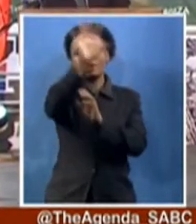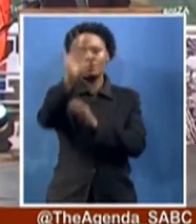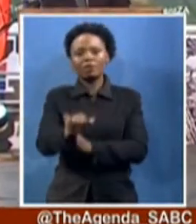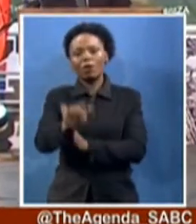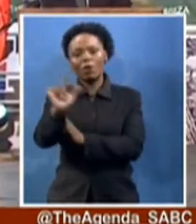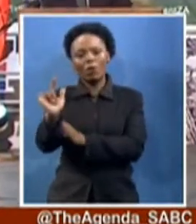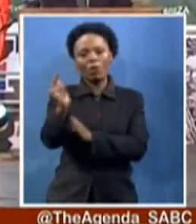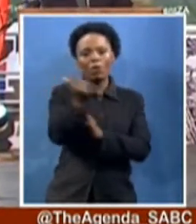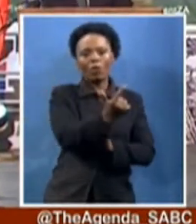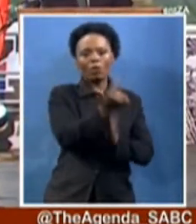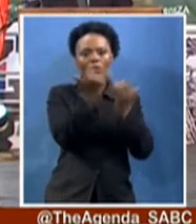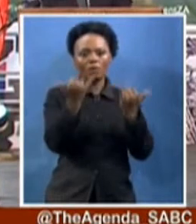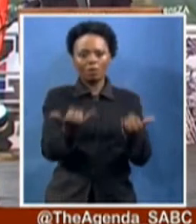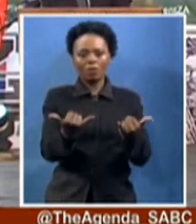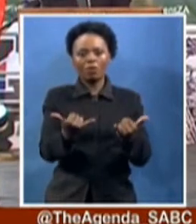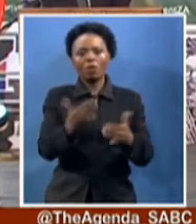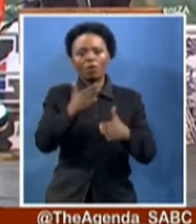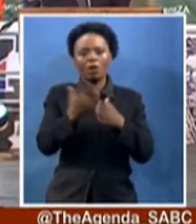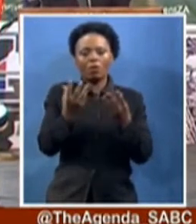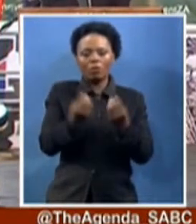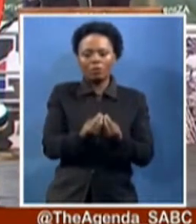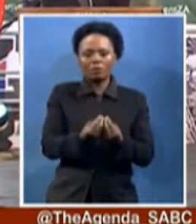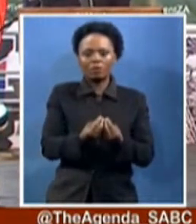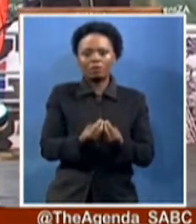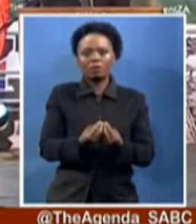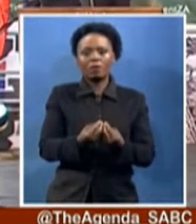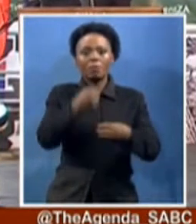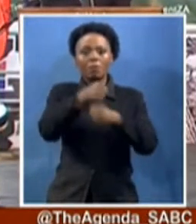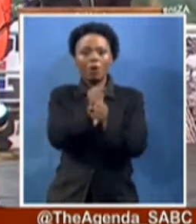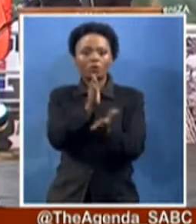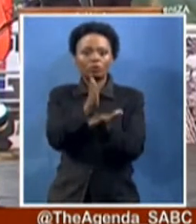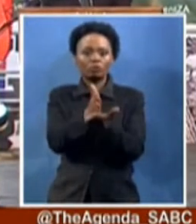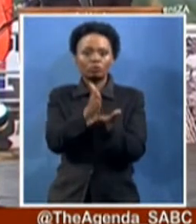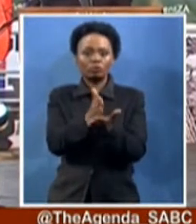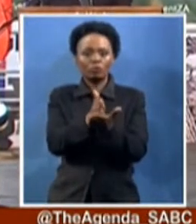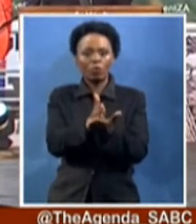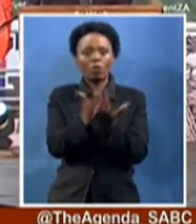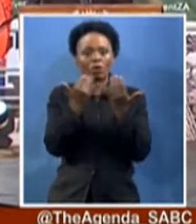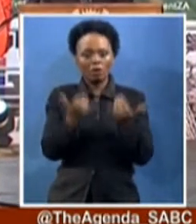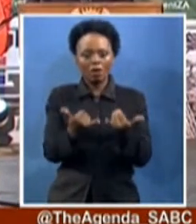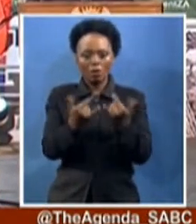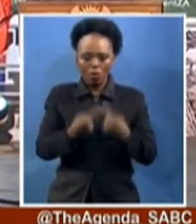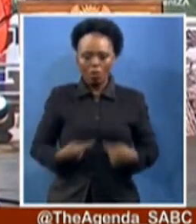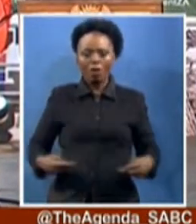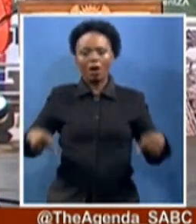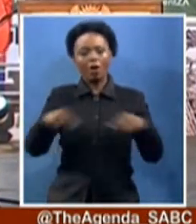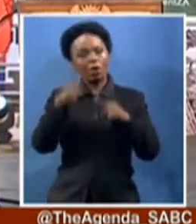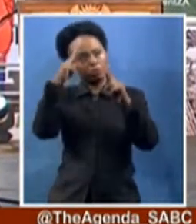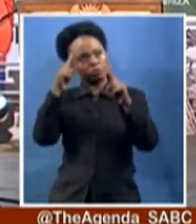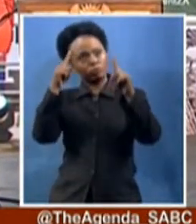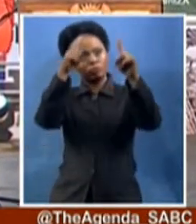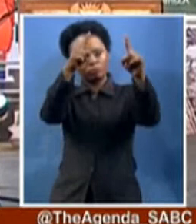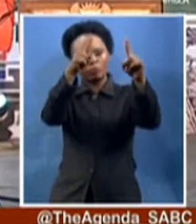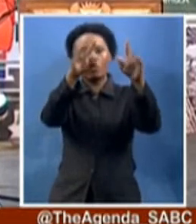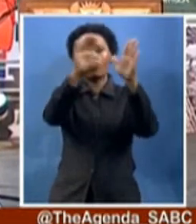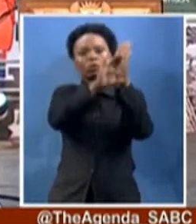to ensure that ours is indeed a constitutional democracy.